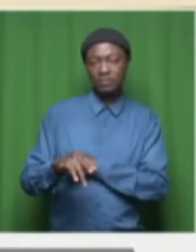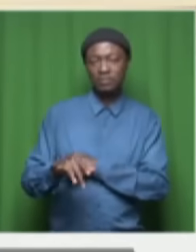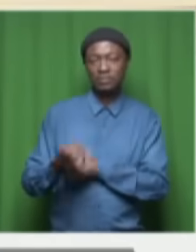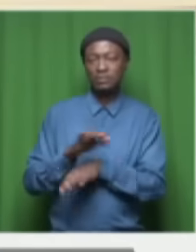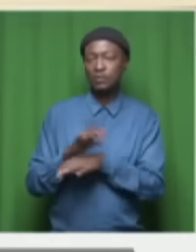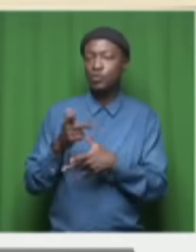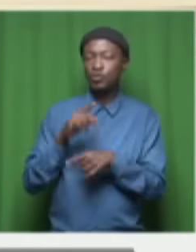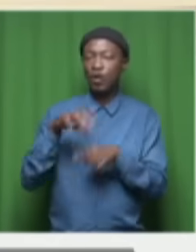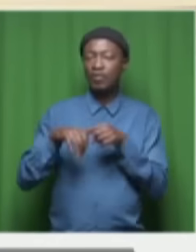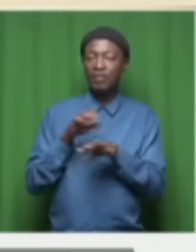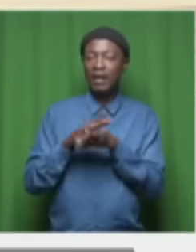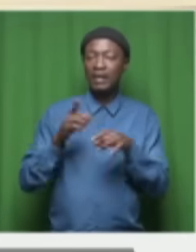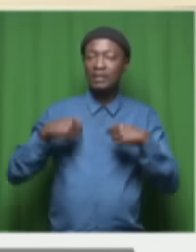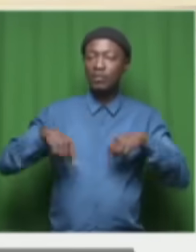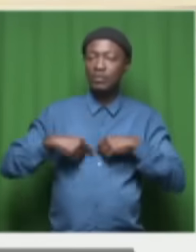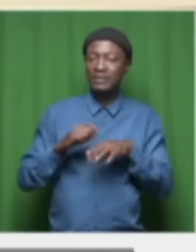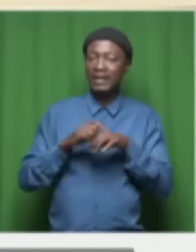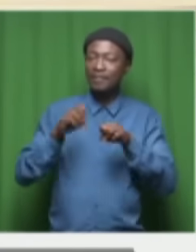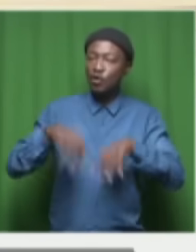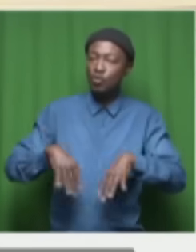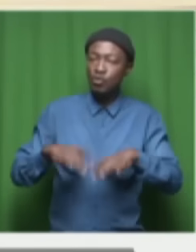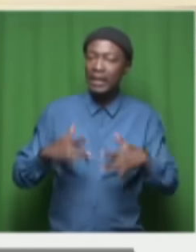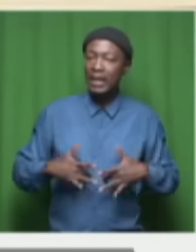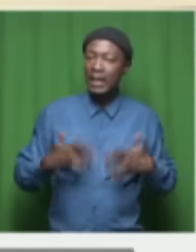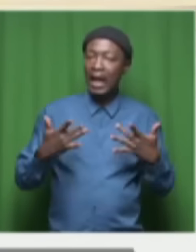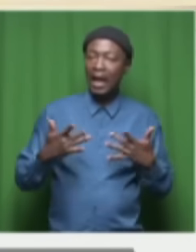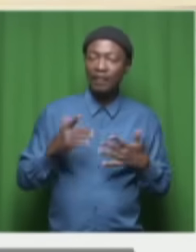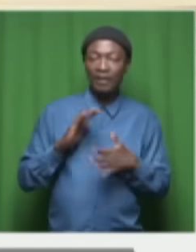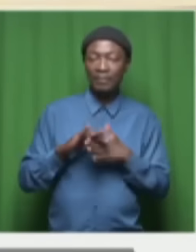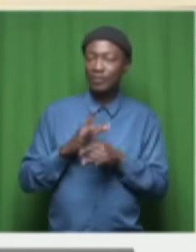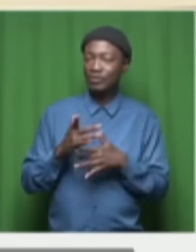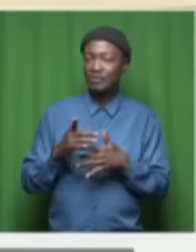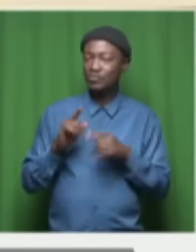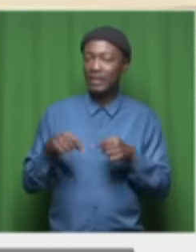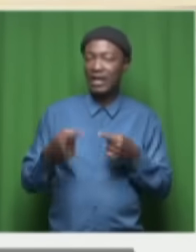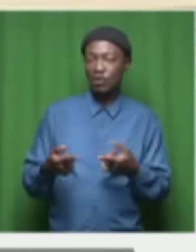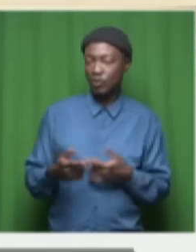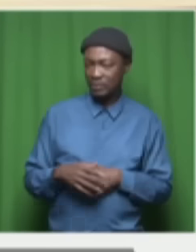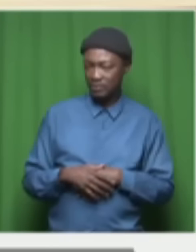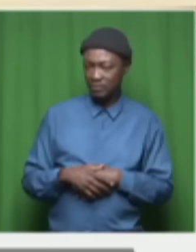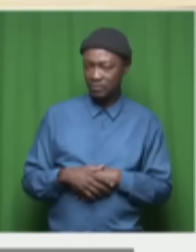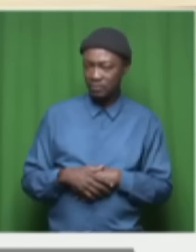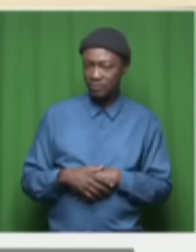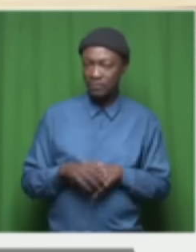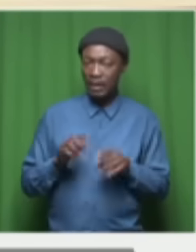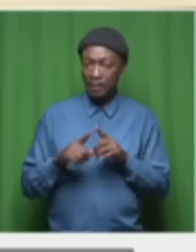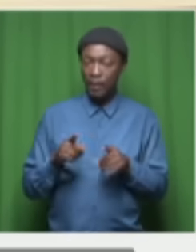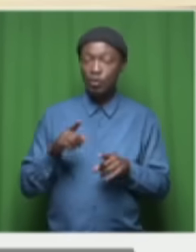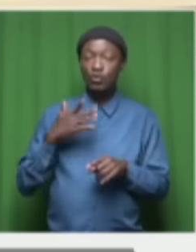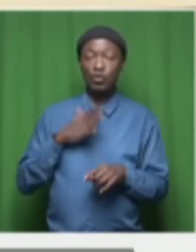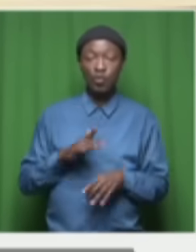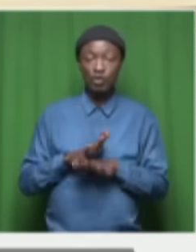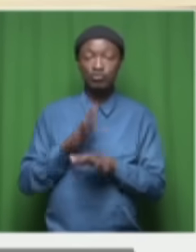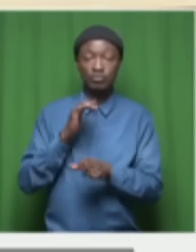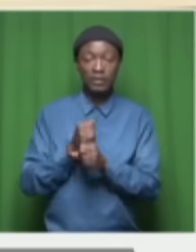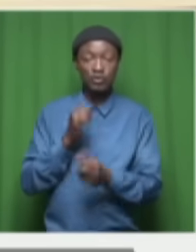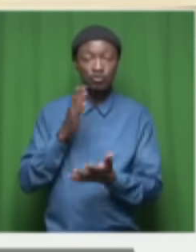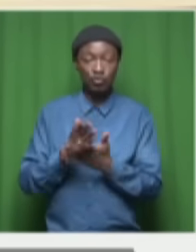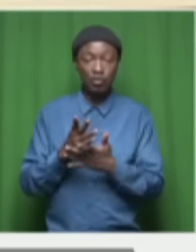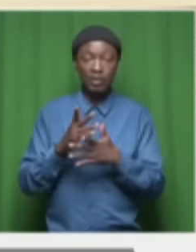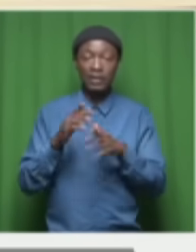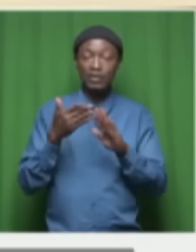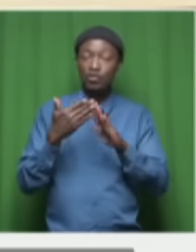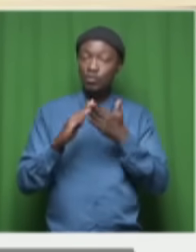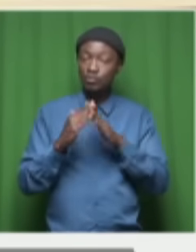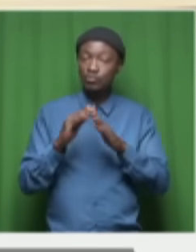we don't find ourselves losing lives, because one life is too many. But also, we want to make sure the communities, they are educated in